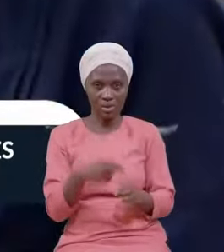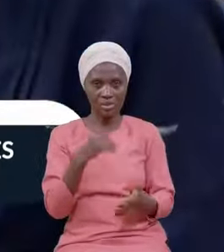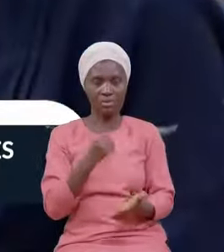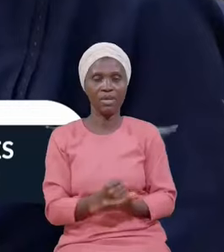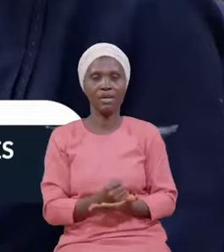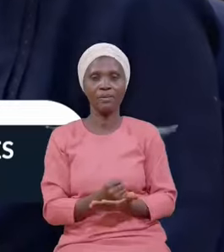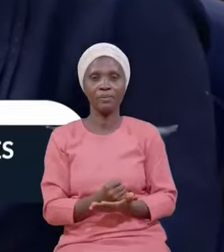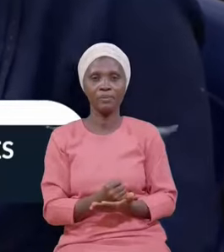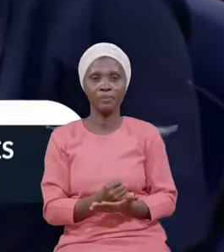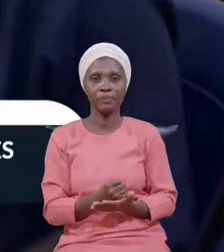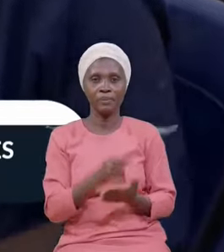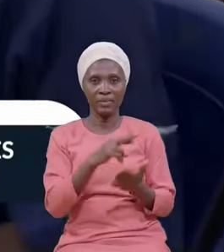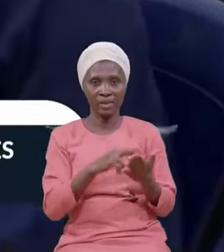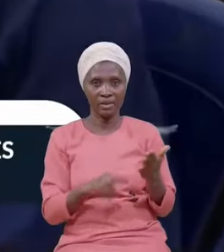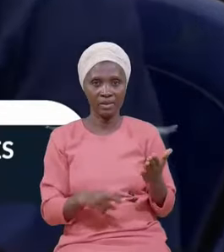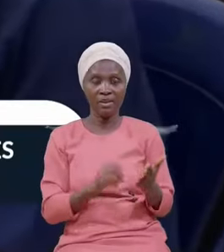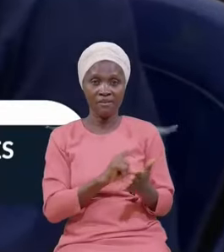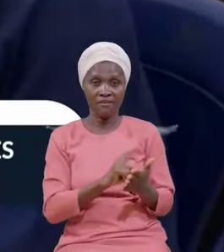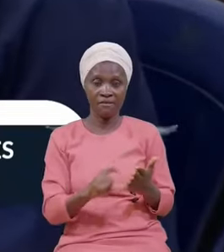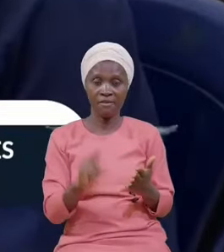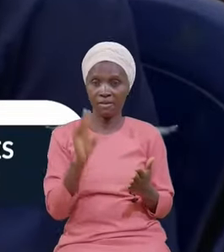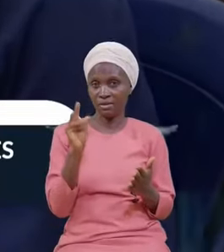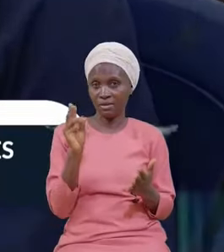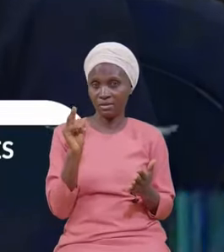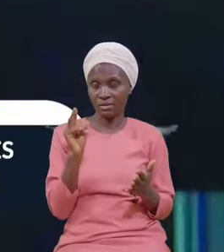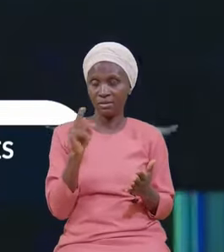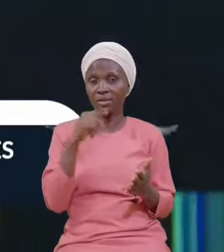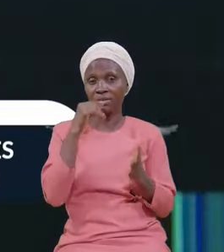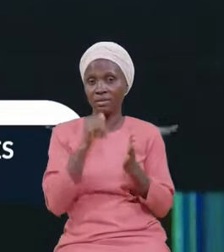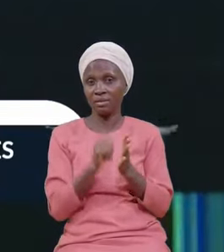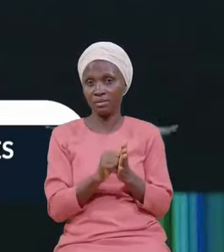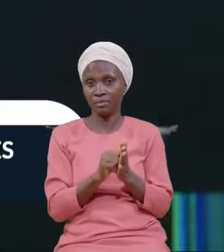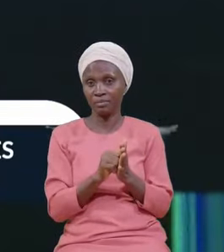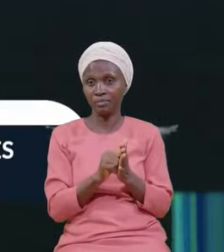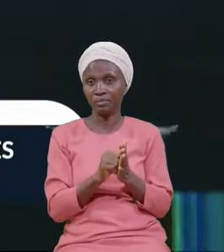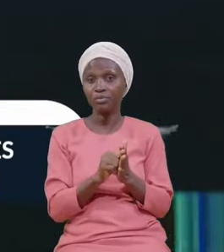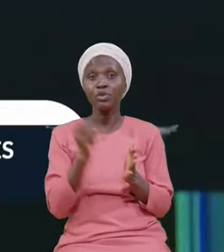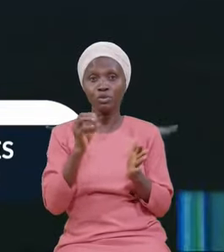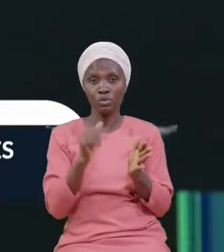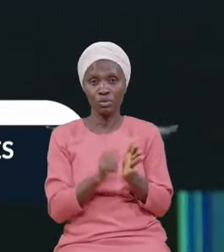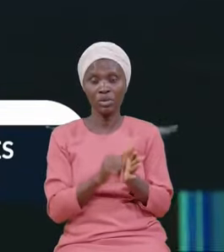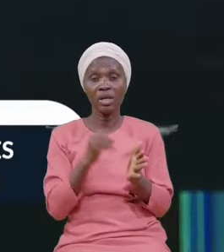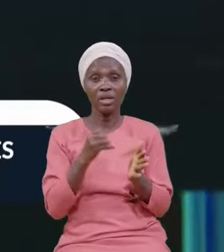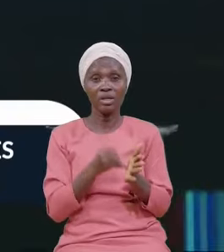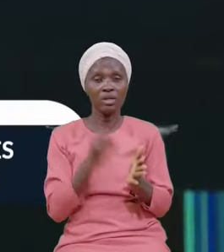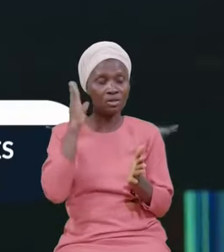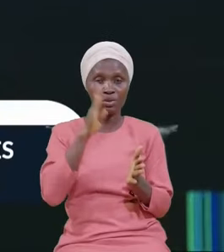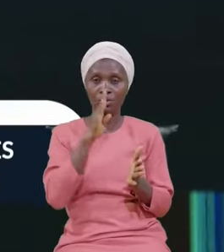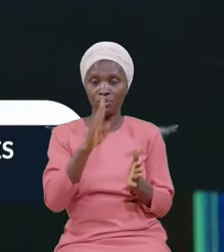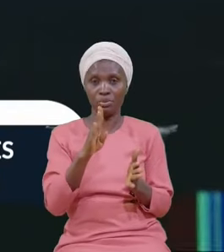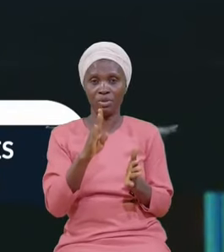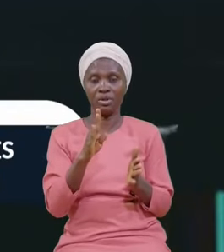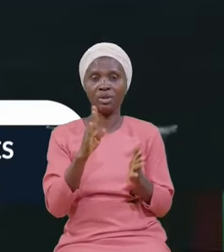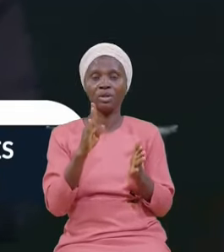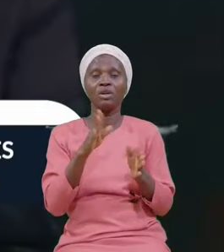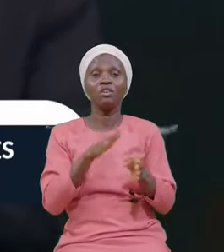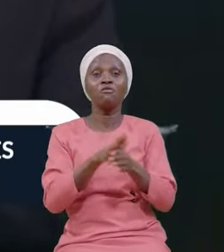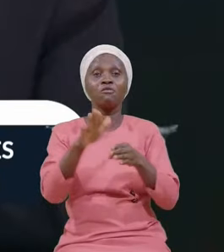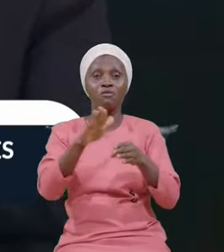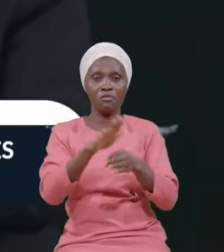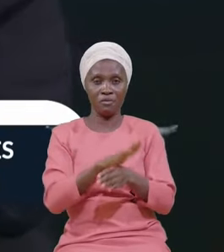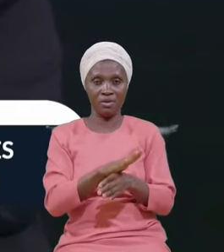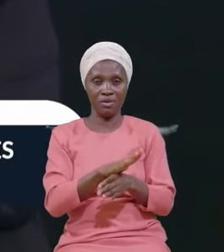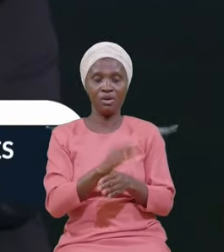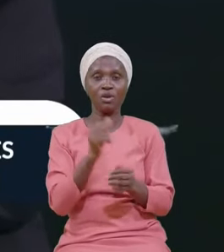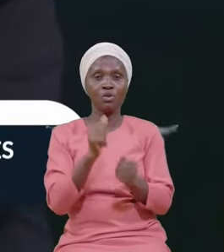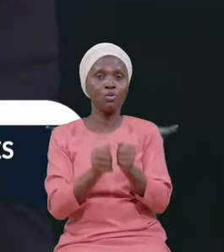at verse 17 it says that it may be fulfilled which was spoken by a Zas